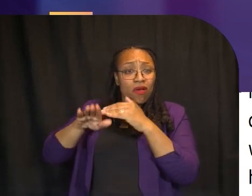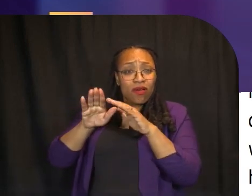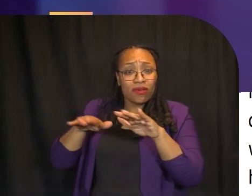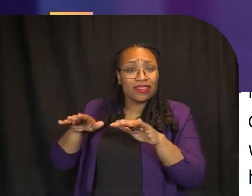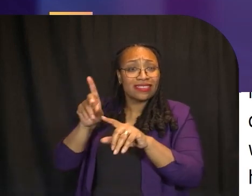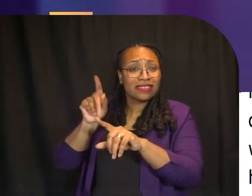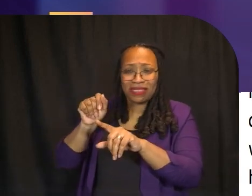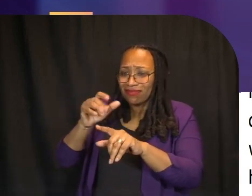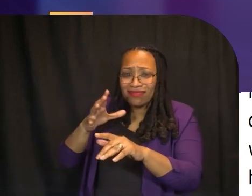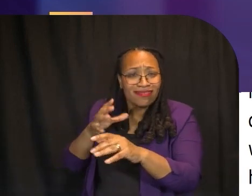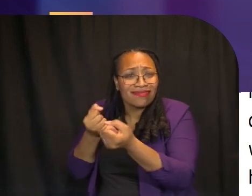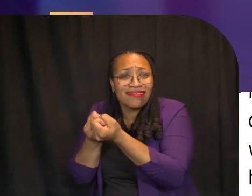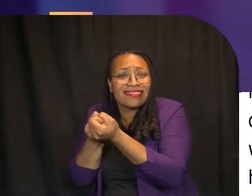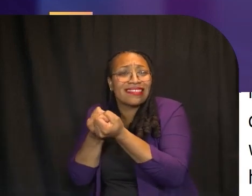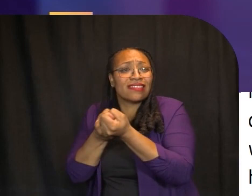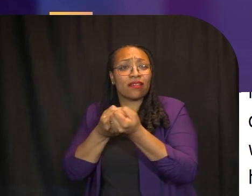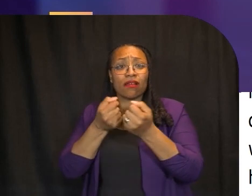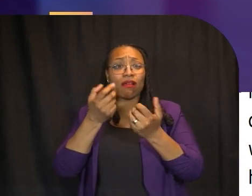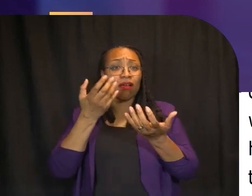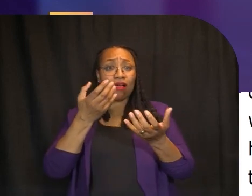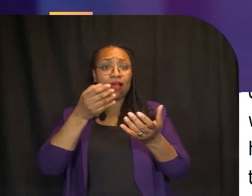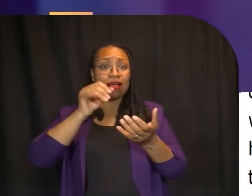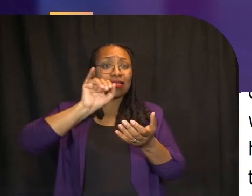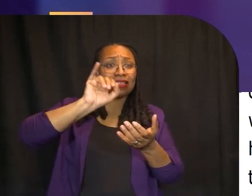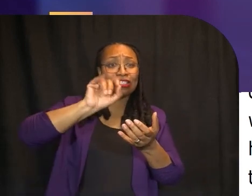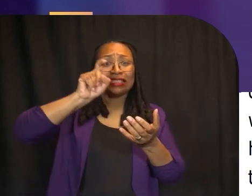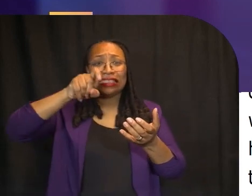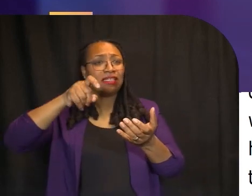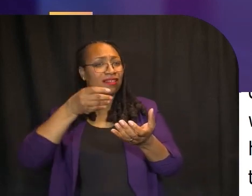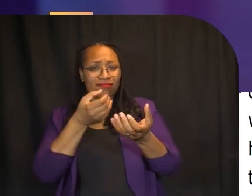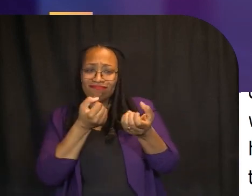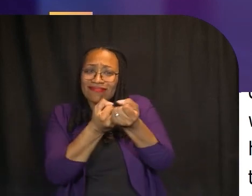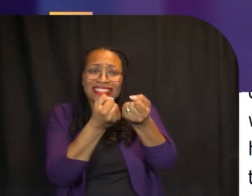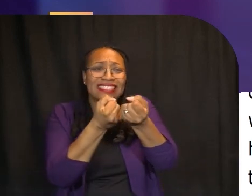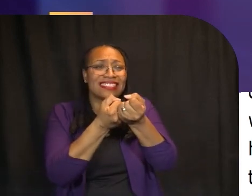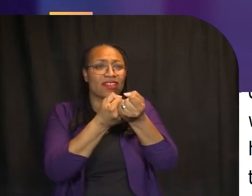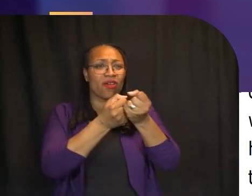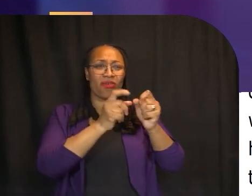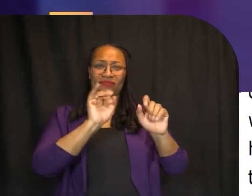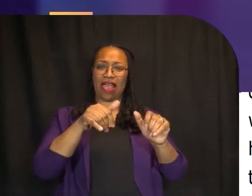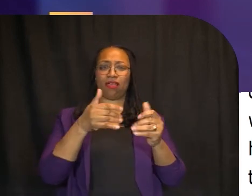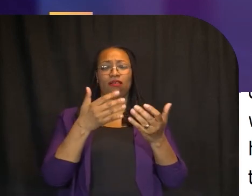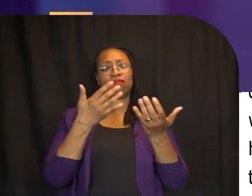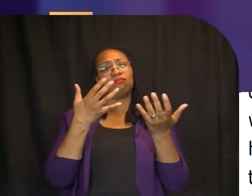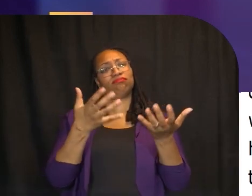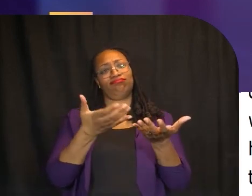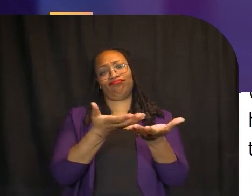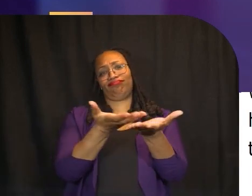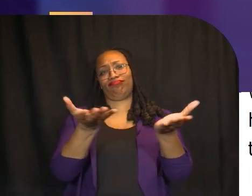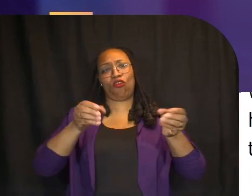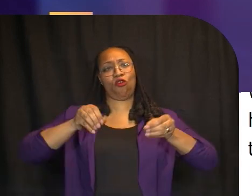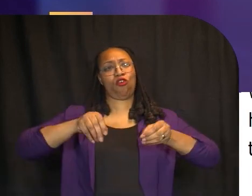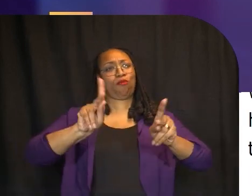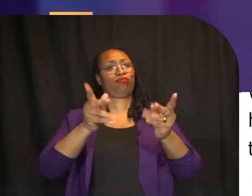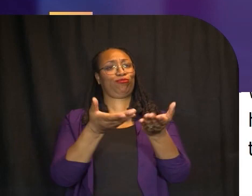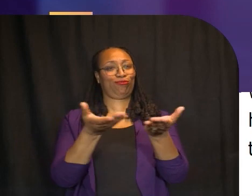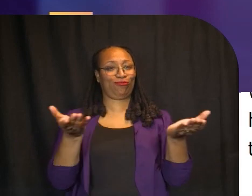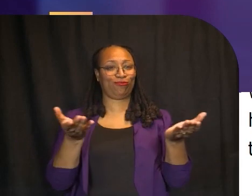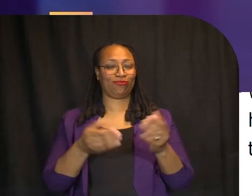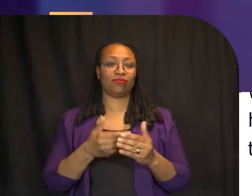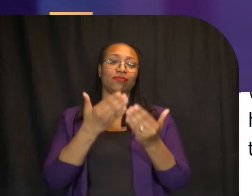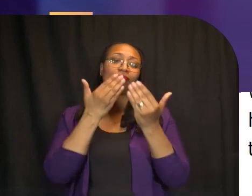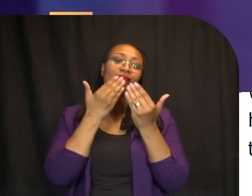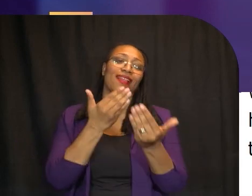employment opportunities as their lives take shape. AAPD's mission is to convene, connect, and catalyze